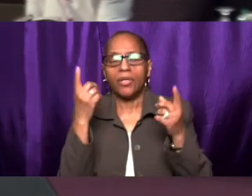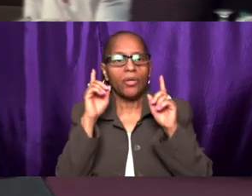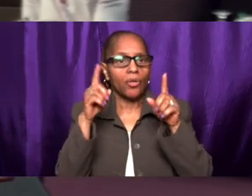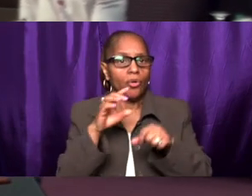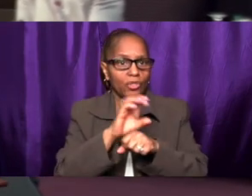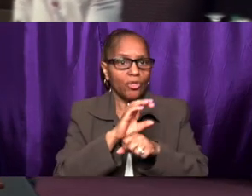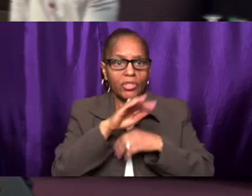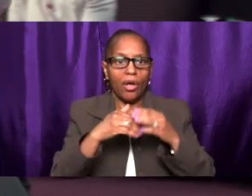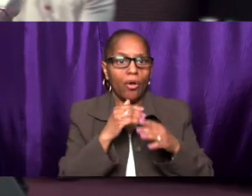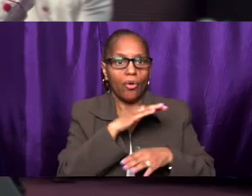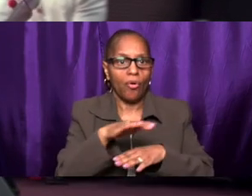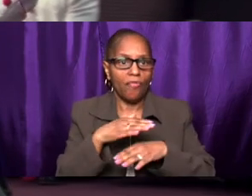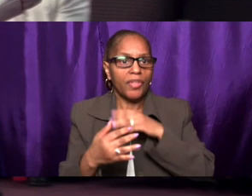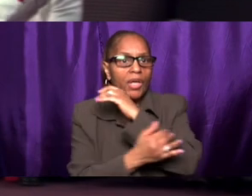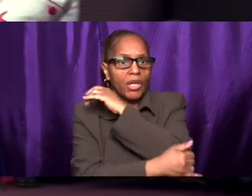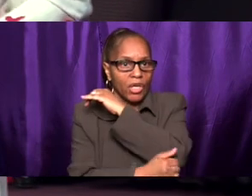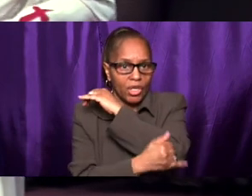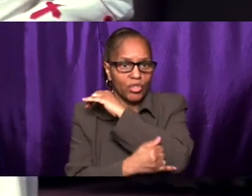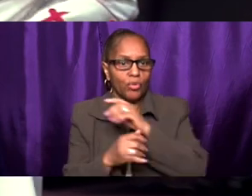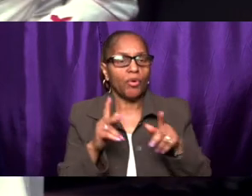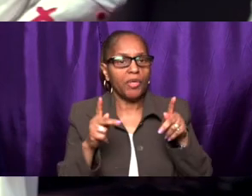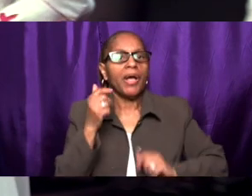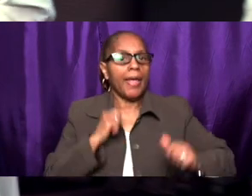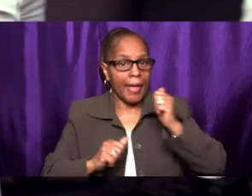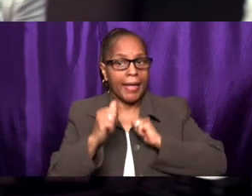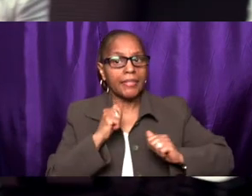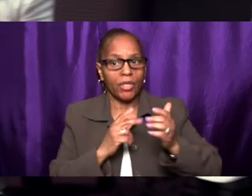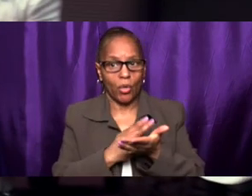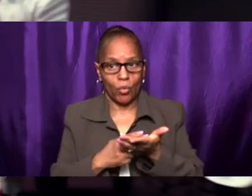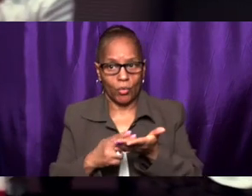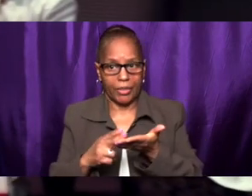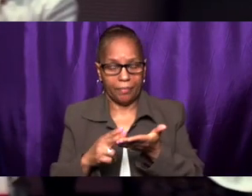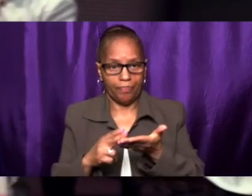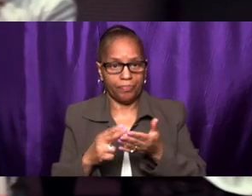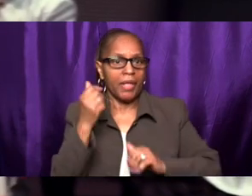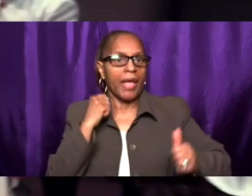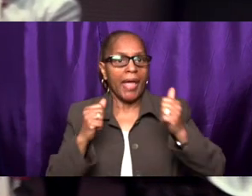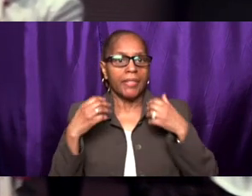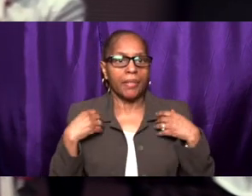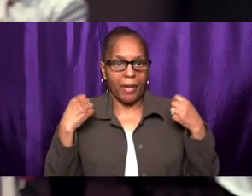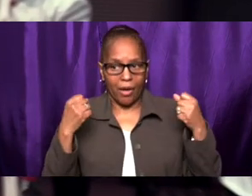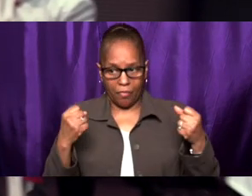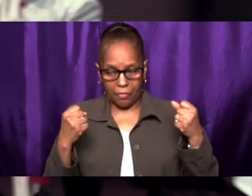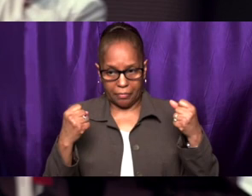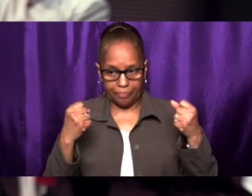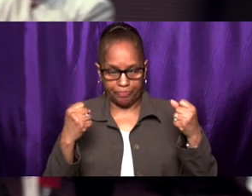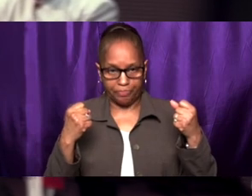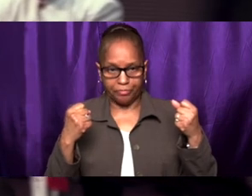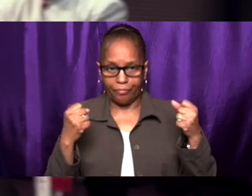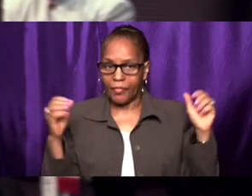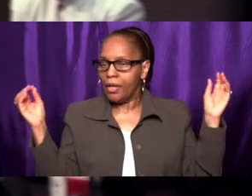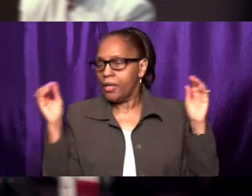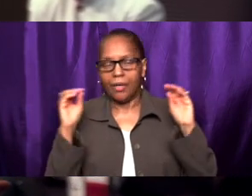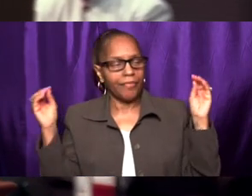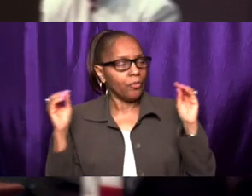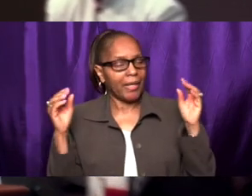country with jokers acting holy and acting powerful and ain't got no